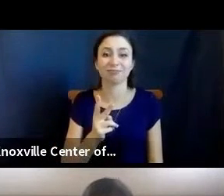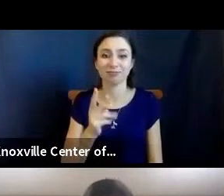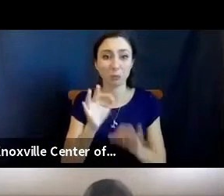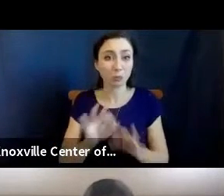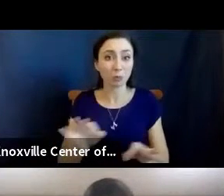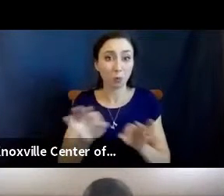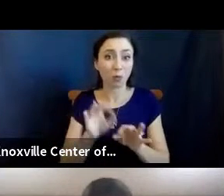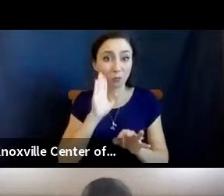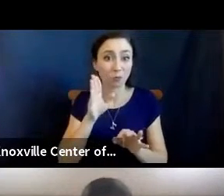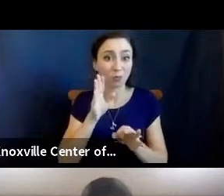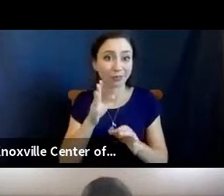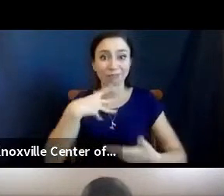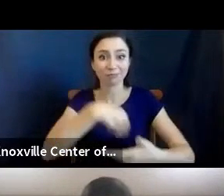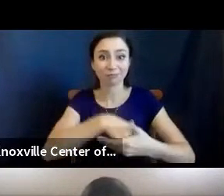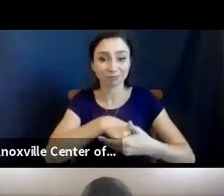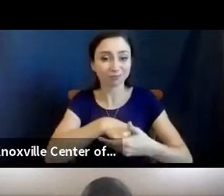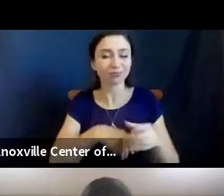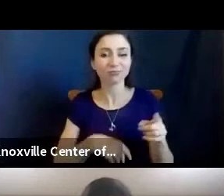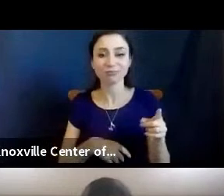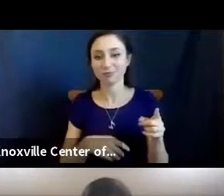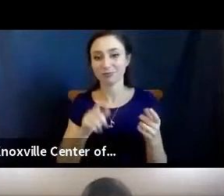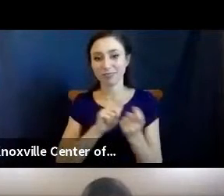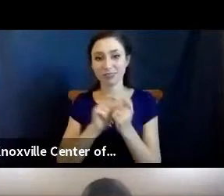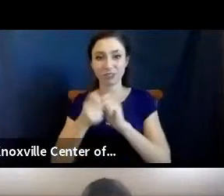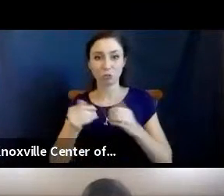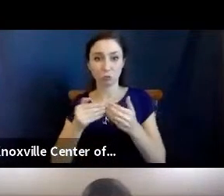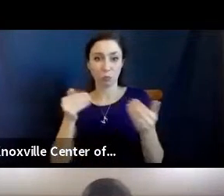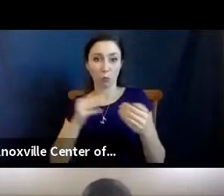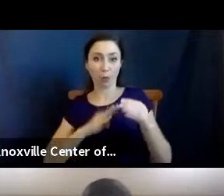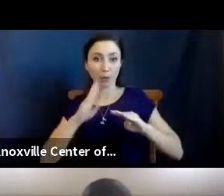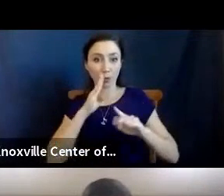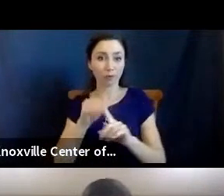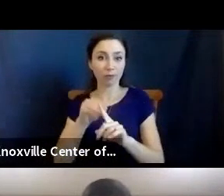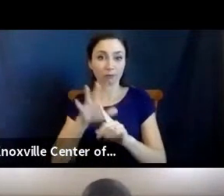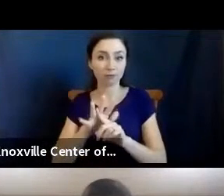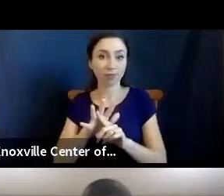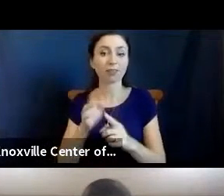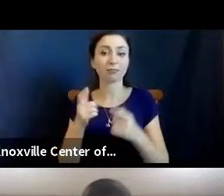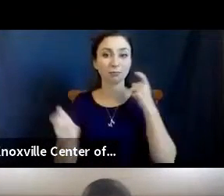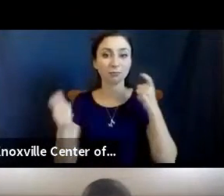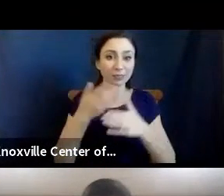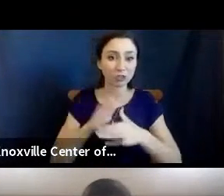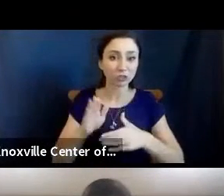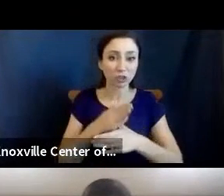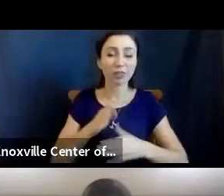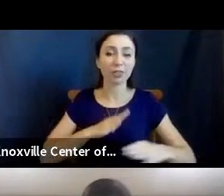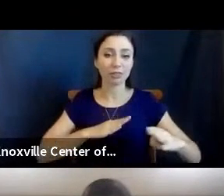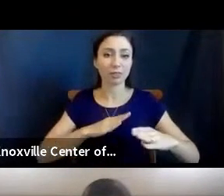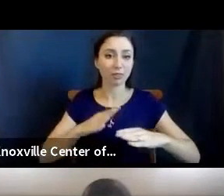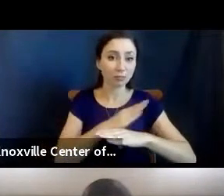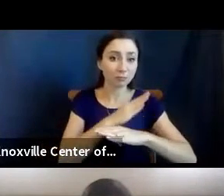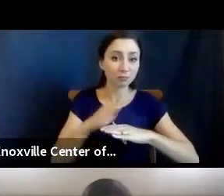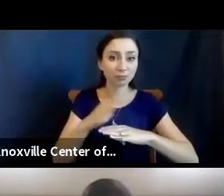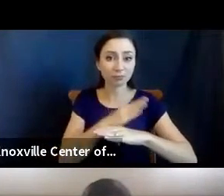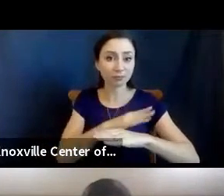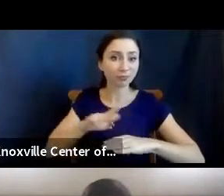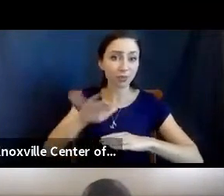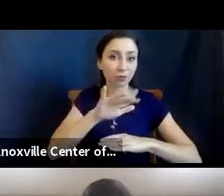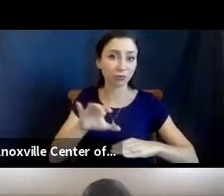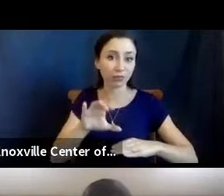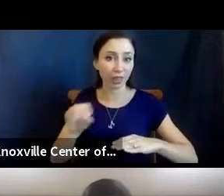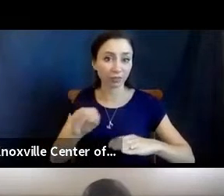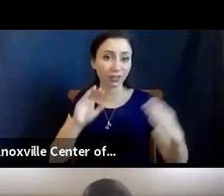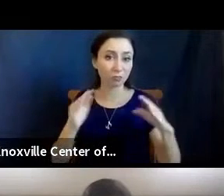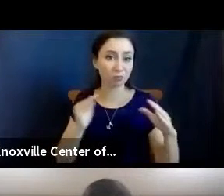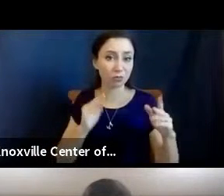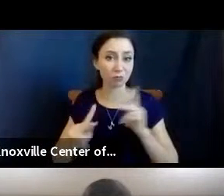These changes in avoidance behaviors from higher case counts are likely to affect a much larger share of the businesses in the county than the